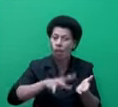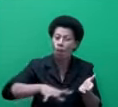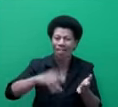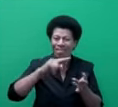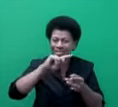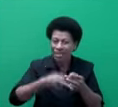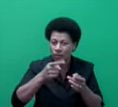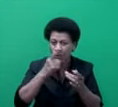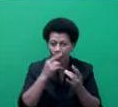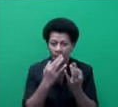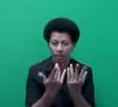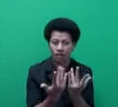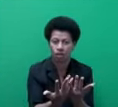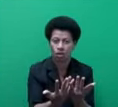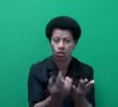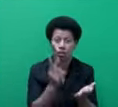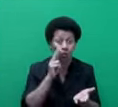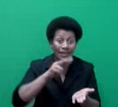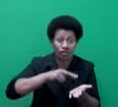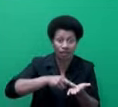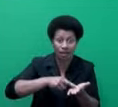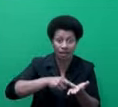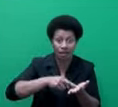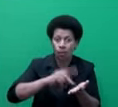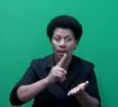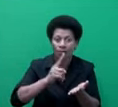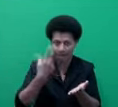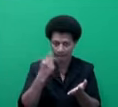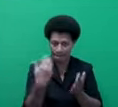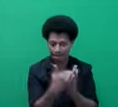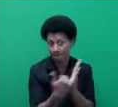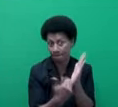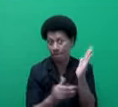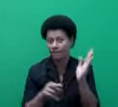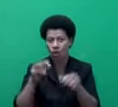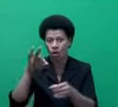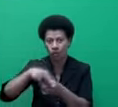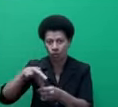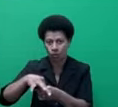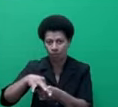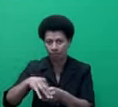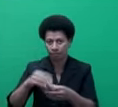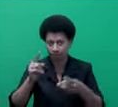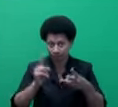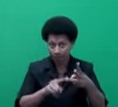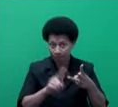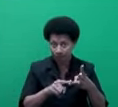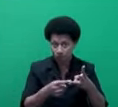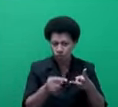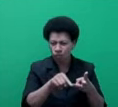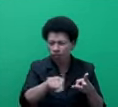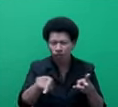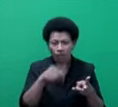dissemination of information that would not only enable but also motivate a voter to